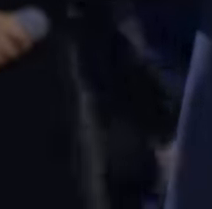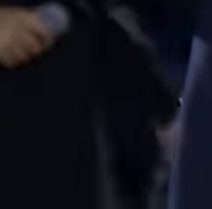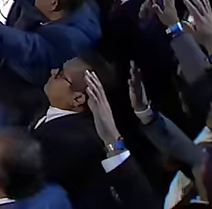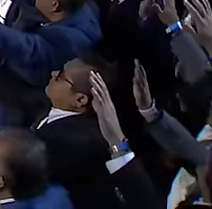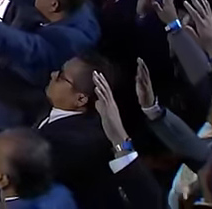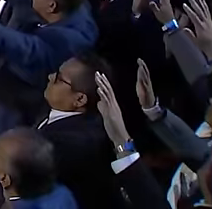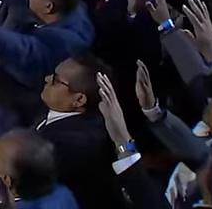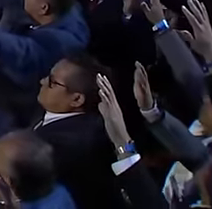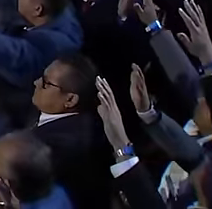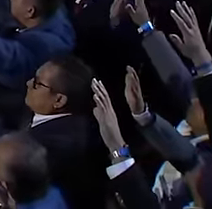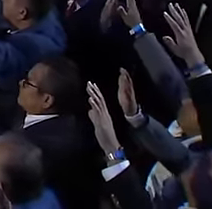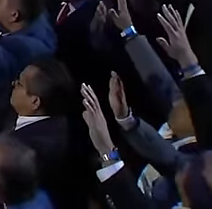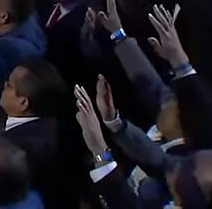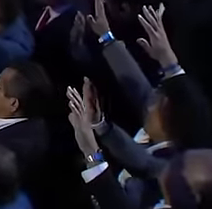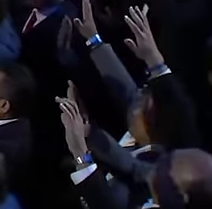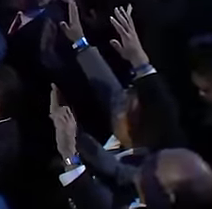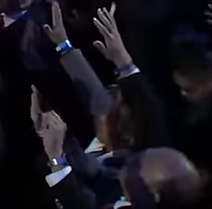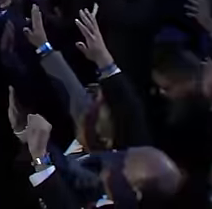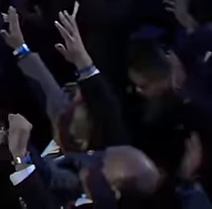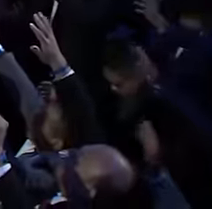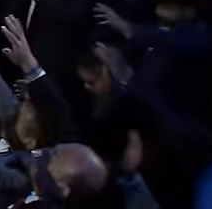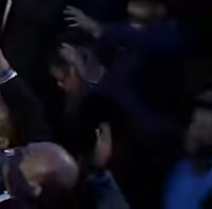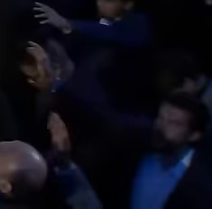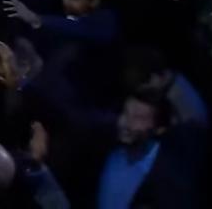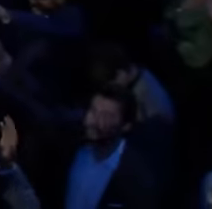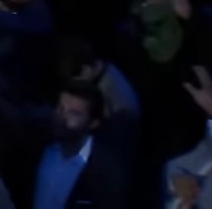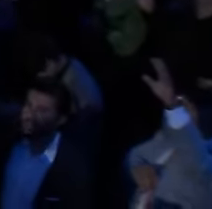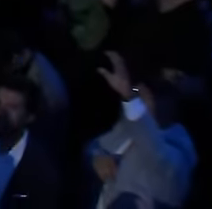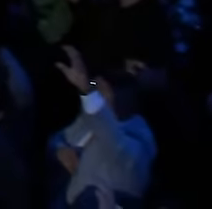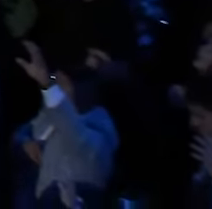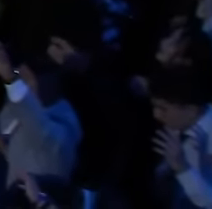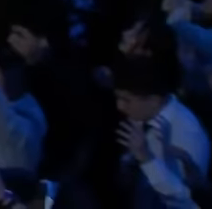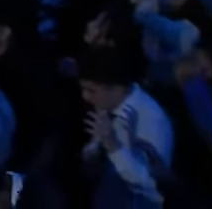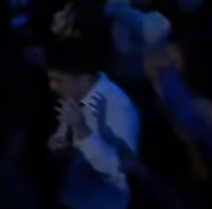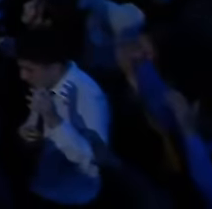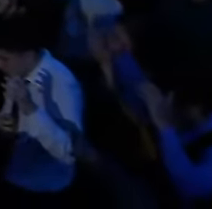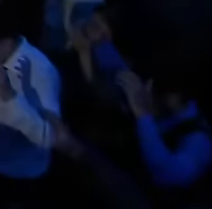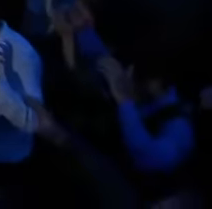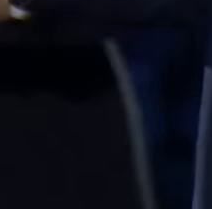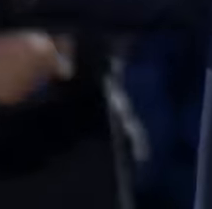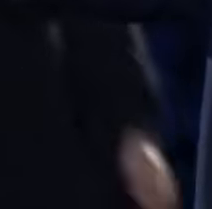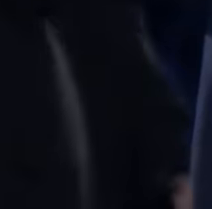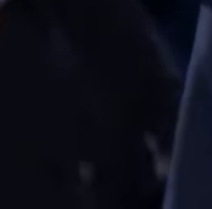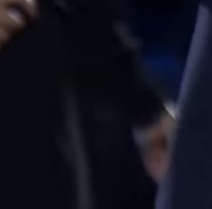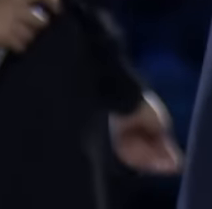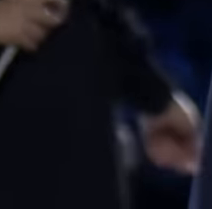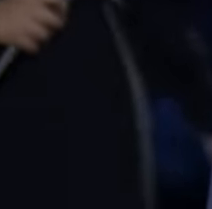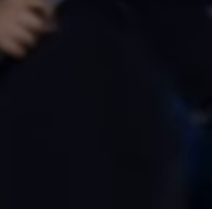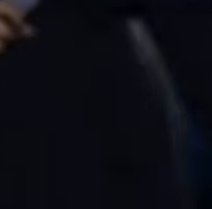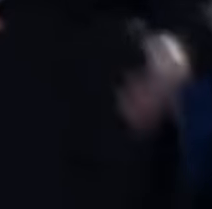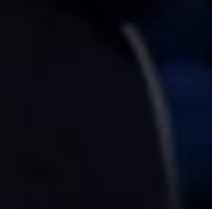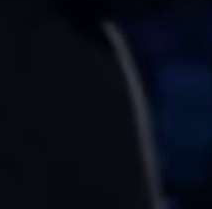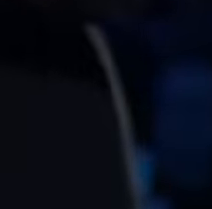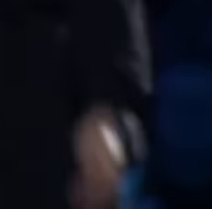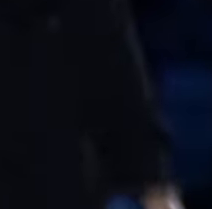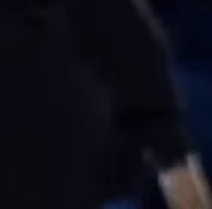take shape. It's gonna take shape. Va a tomar forma. But it will never carry out its intentions against you. Nunca va a